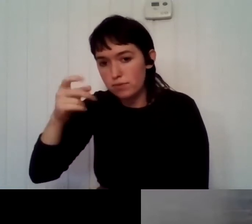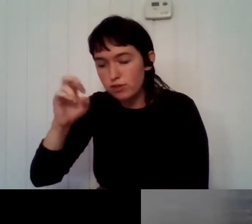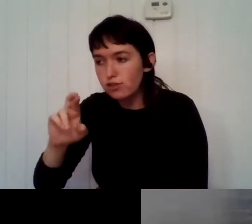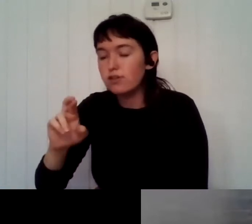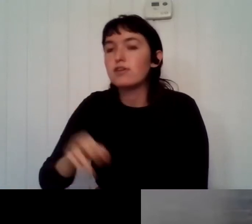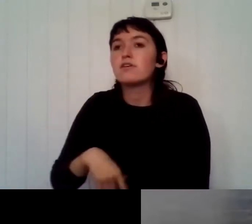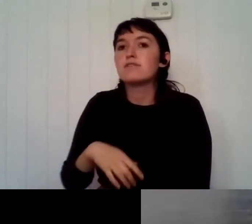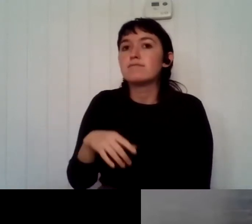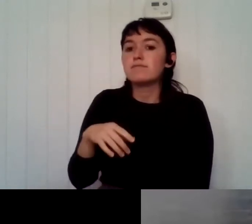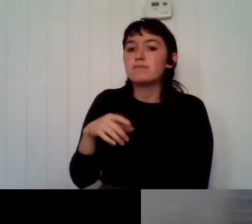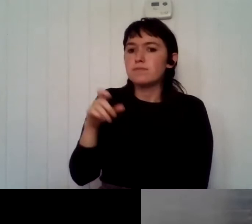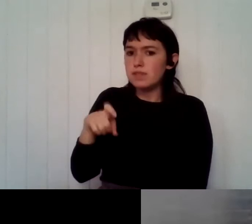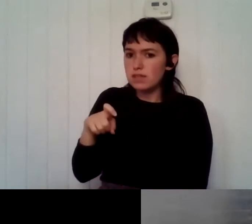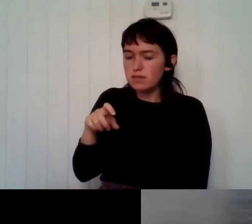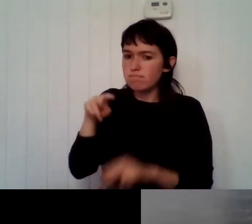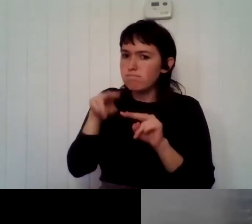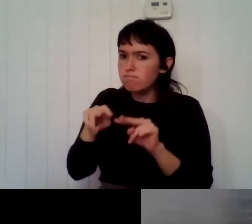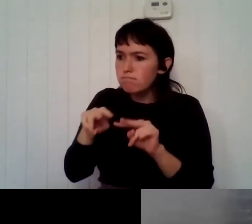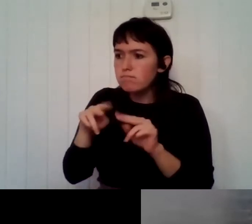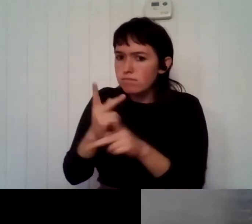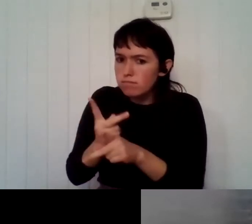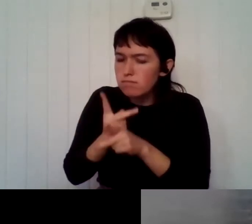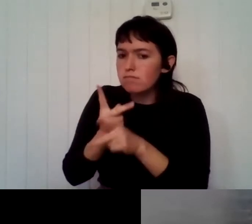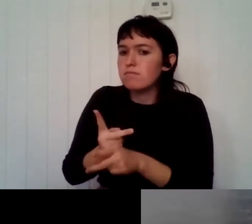very vigilant about any changes in activity, again, with the help of colleagues